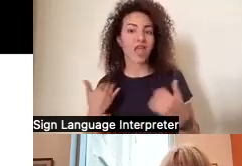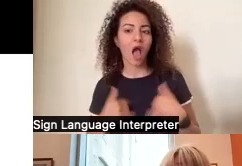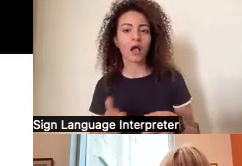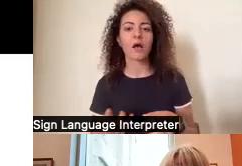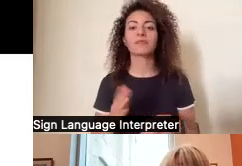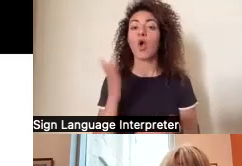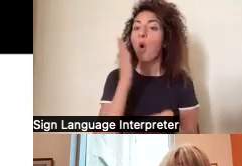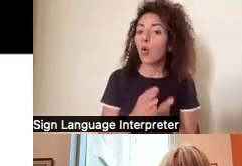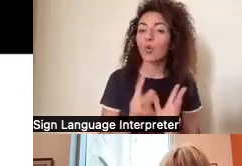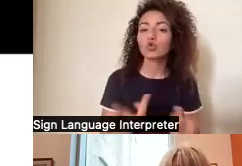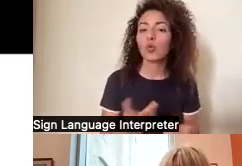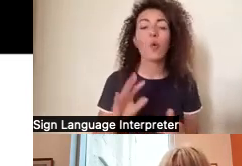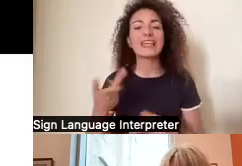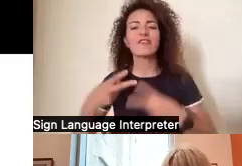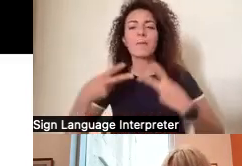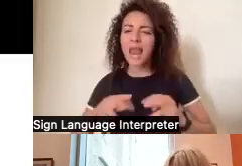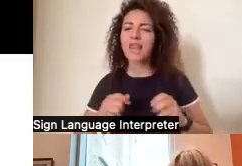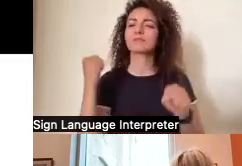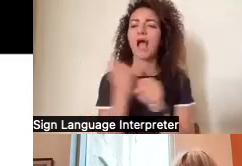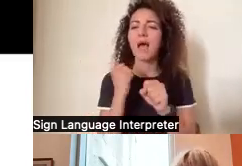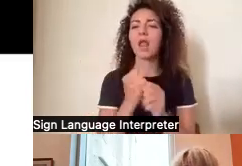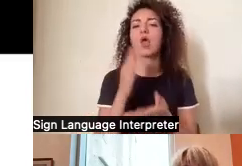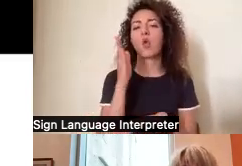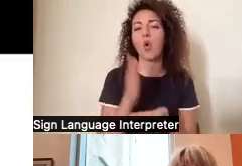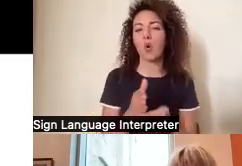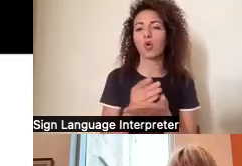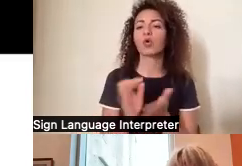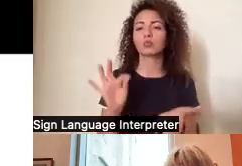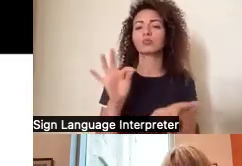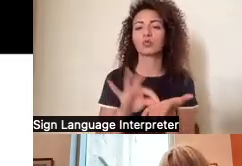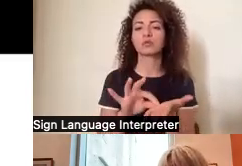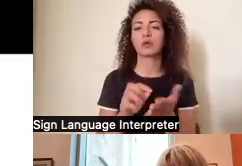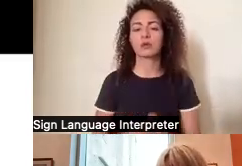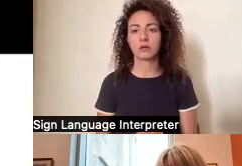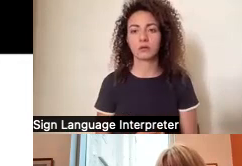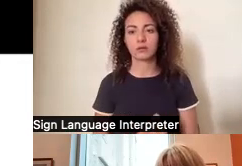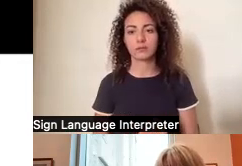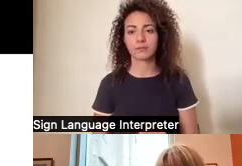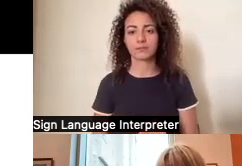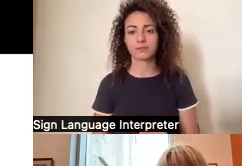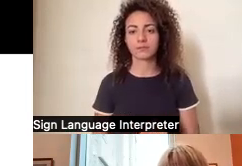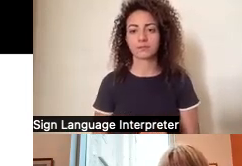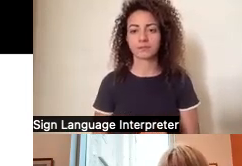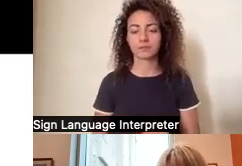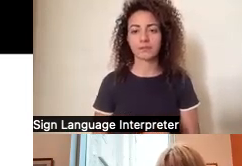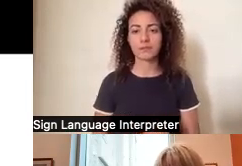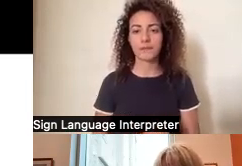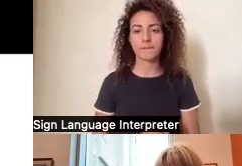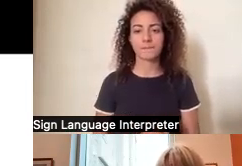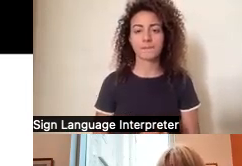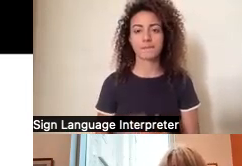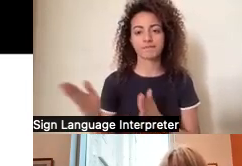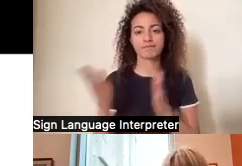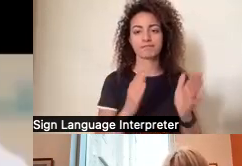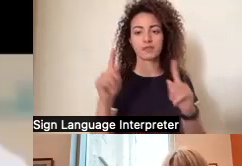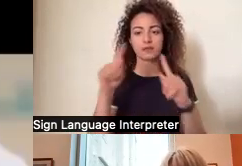be activated as in terms of the actual title of this webinar. Next slide, please.